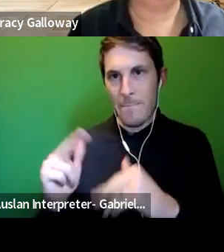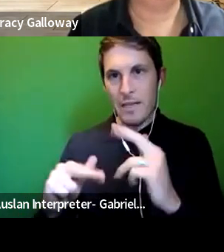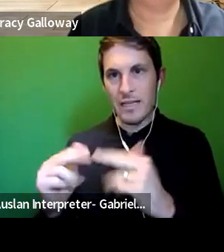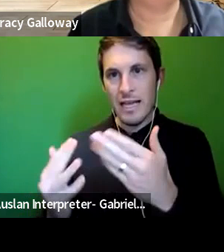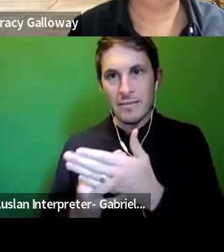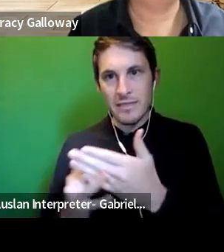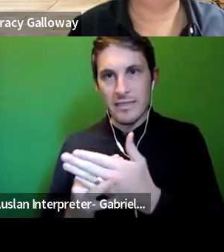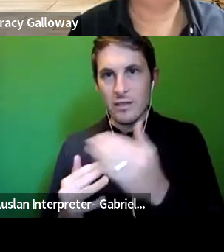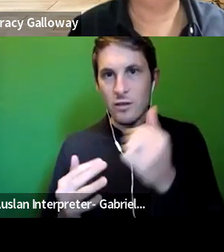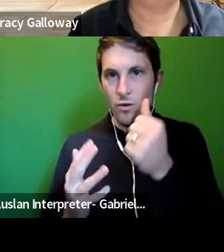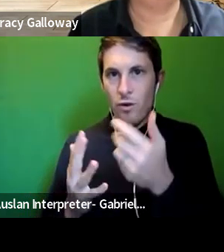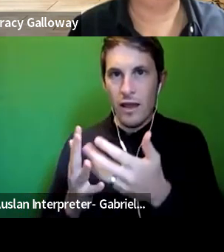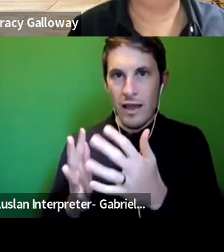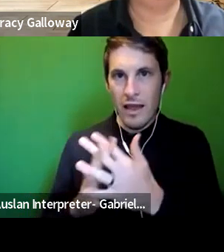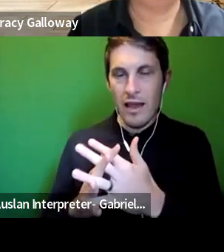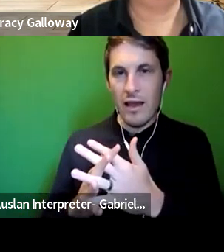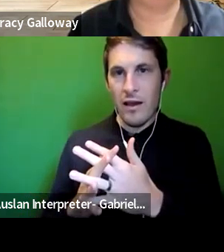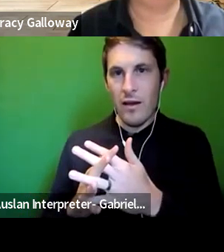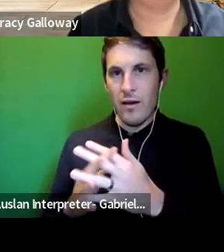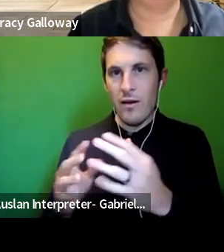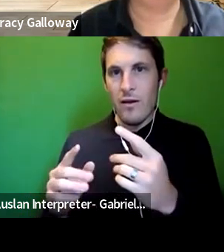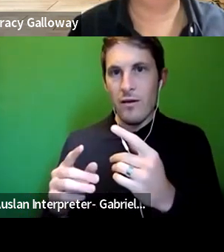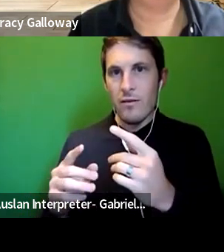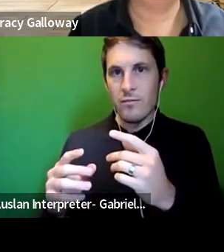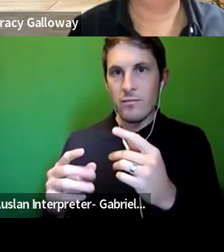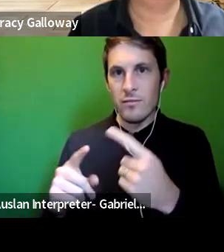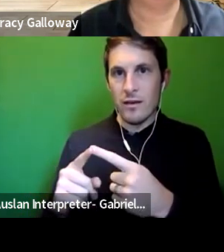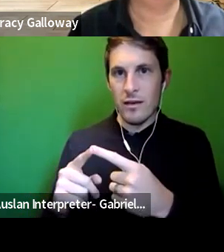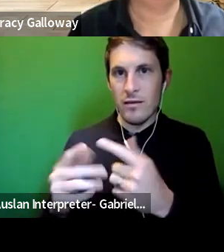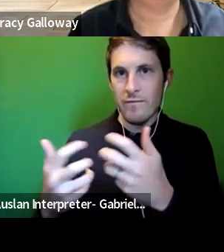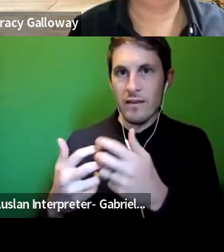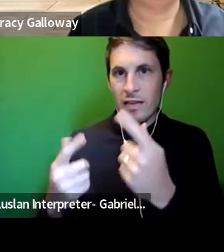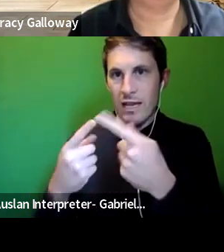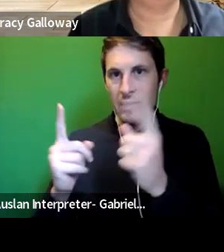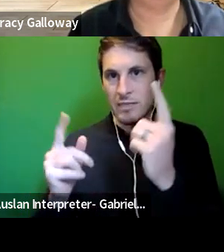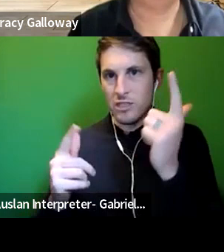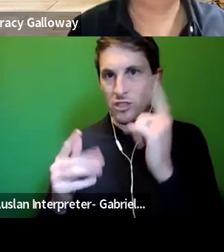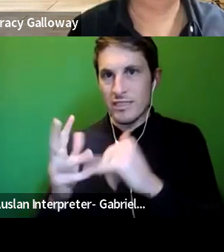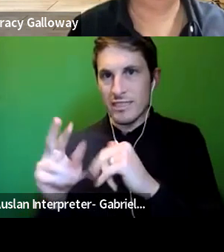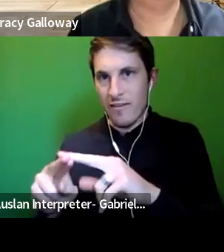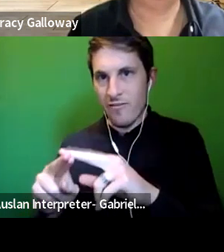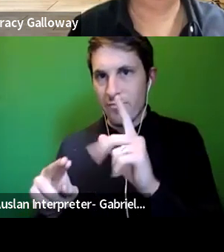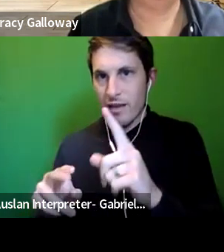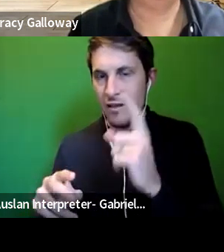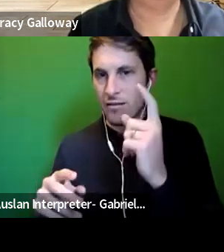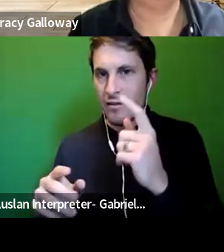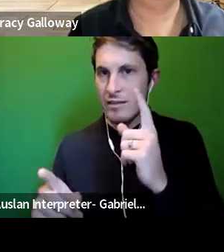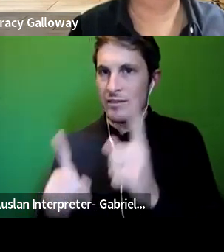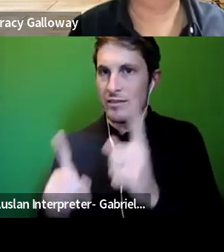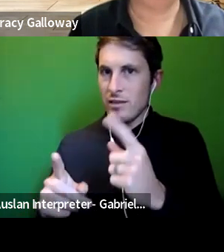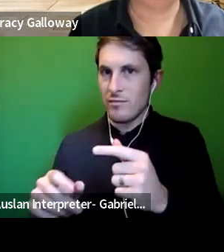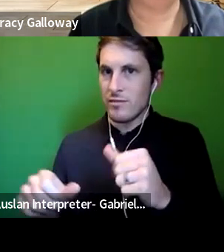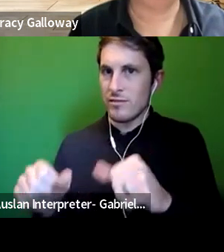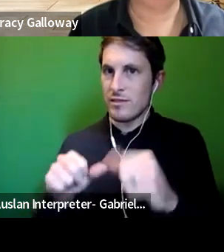know-how and love in with academic teaching staff. But then you think, well, I can't really start there because I've got to think about